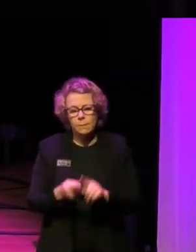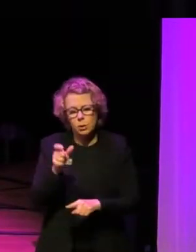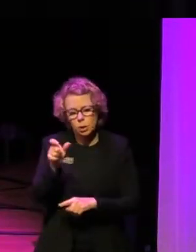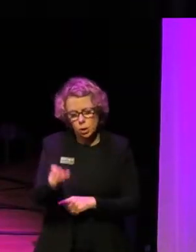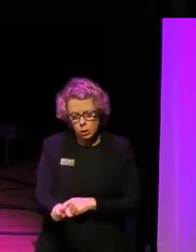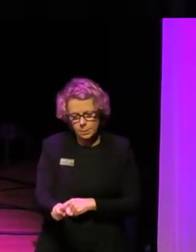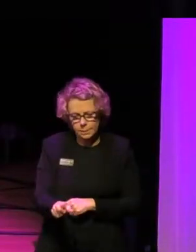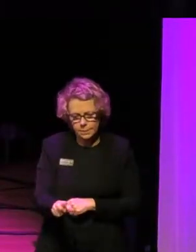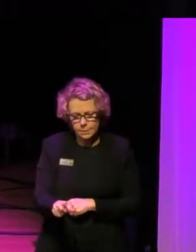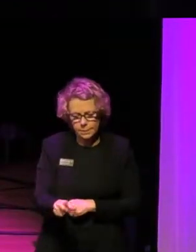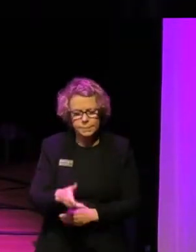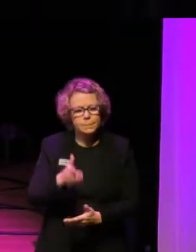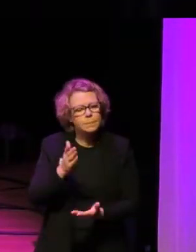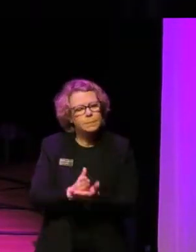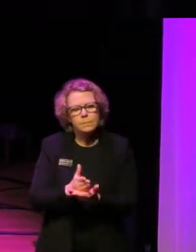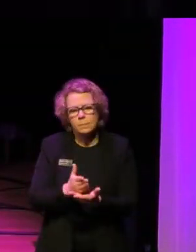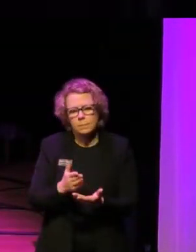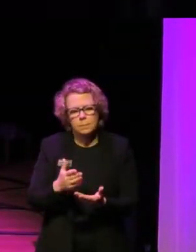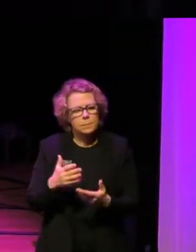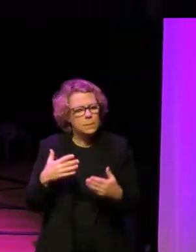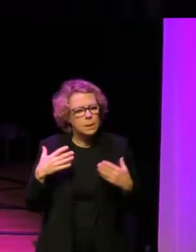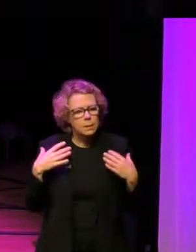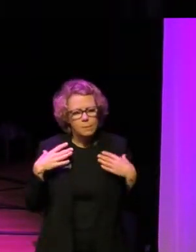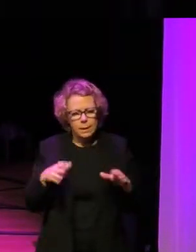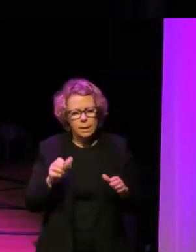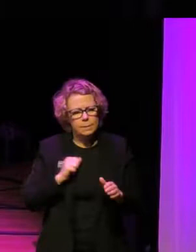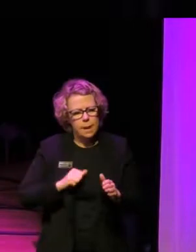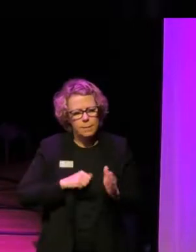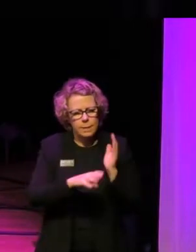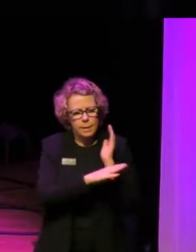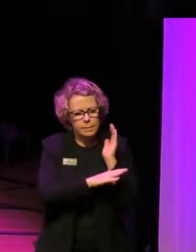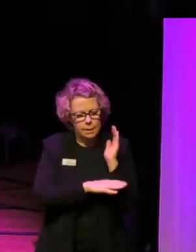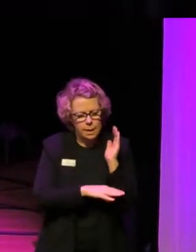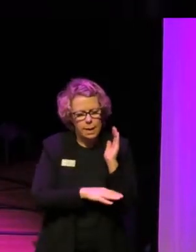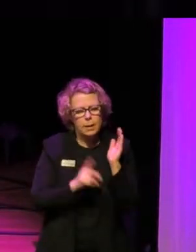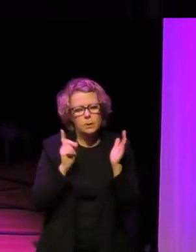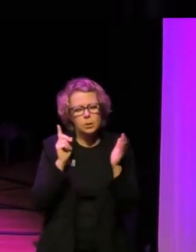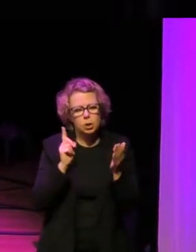person decided not to use their log to